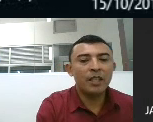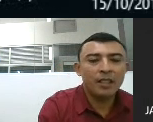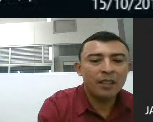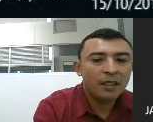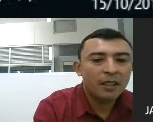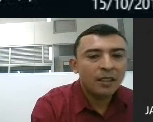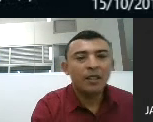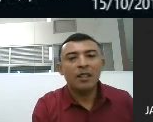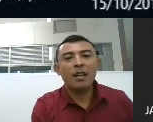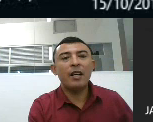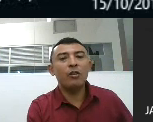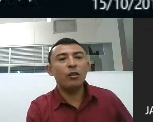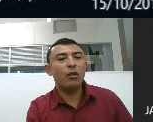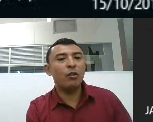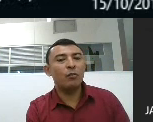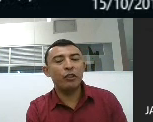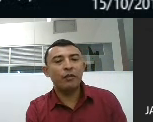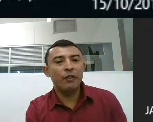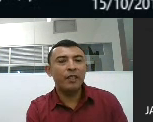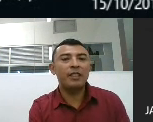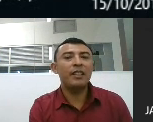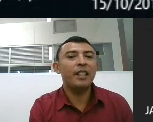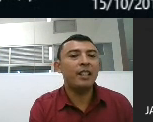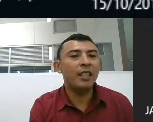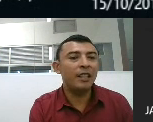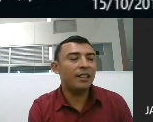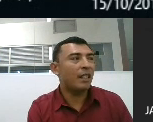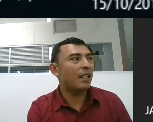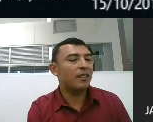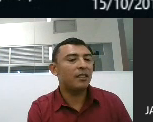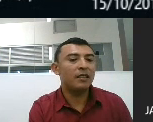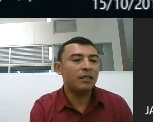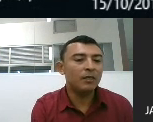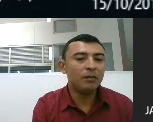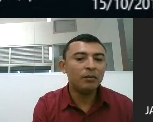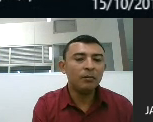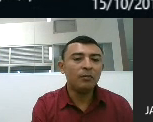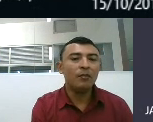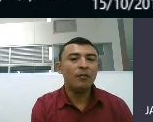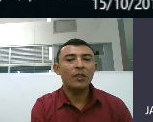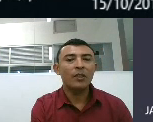because they are not motivated in the English class.